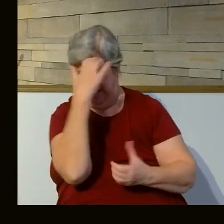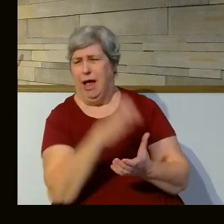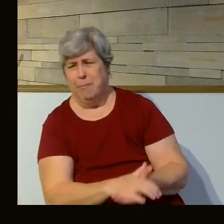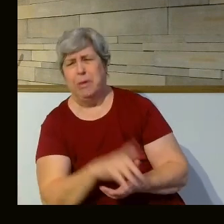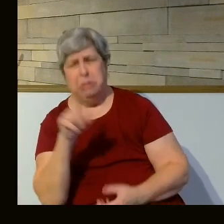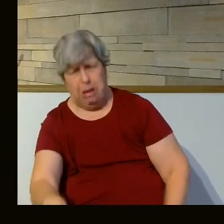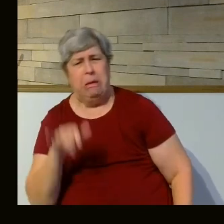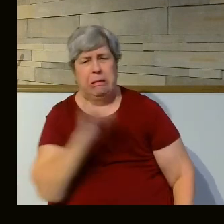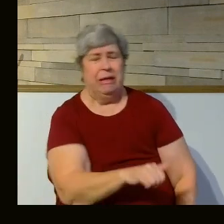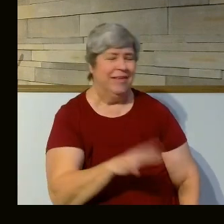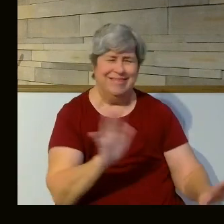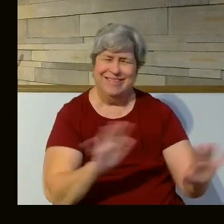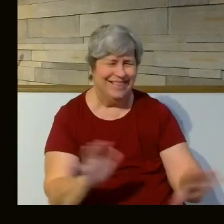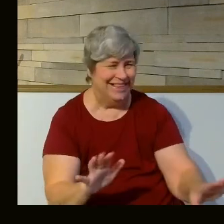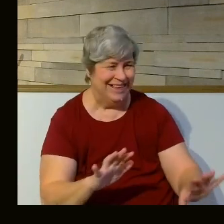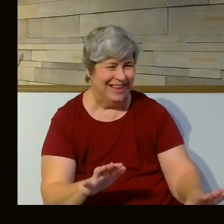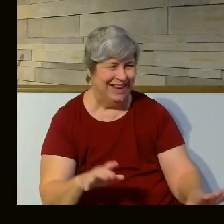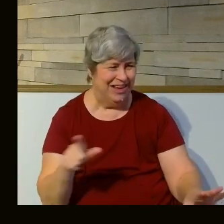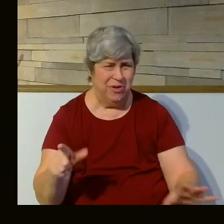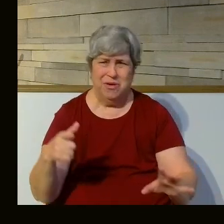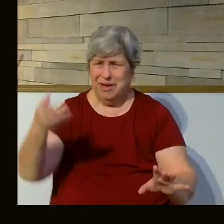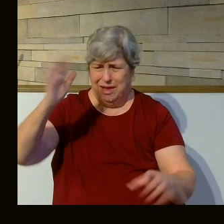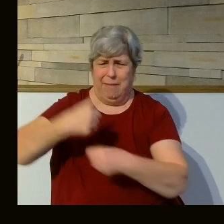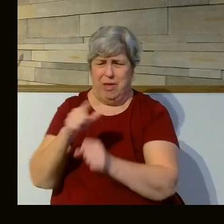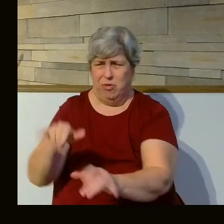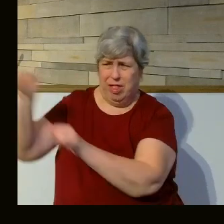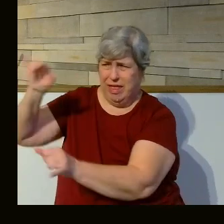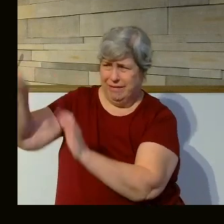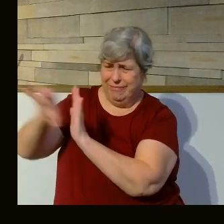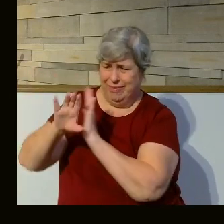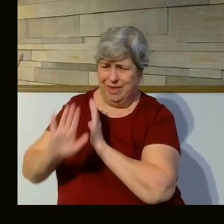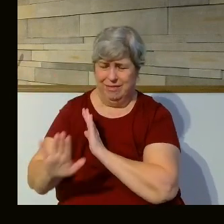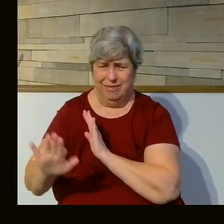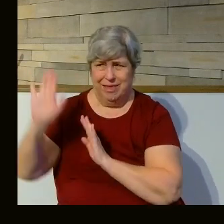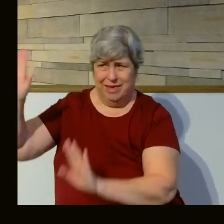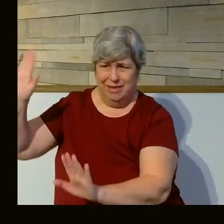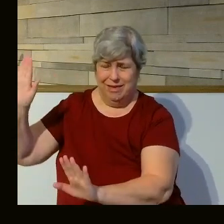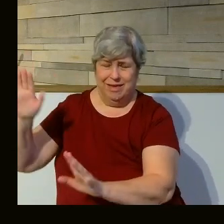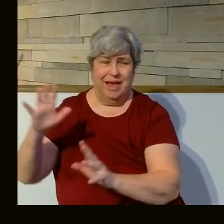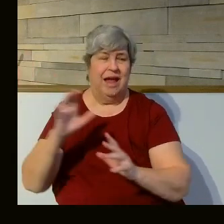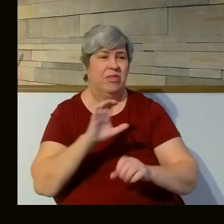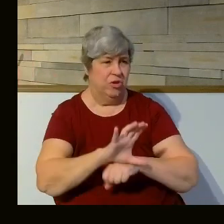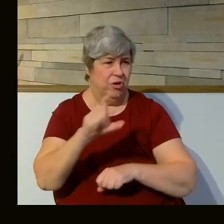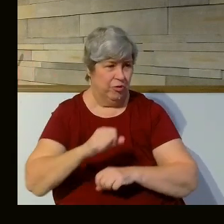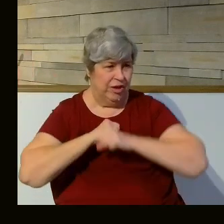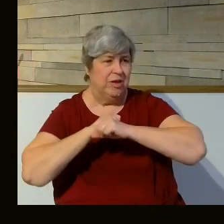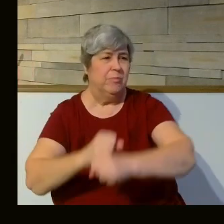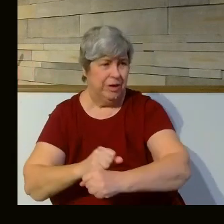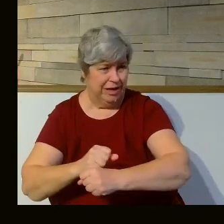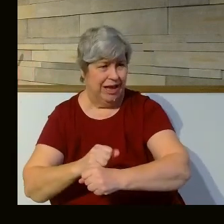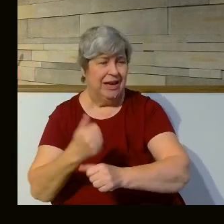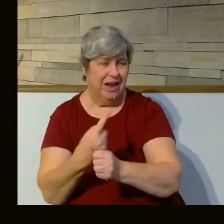husband, all right, that's not right either. You're made in the image of God. And I think it's important for the church to protect everybody who's made in the image of